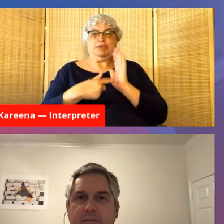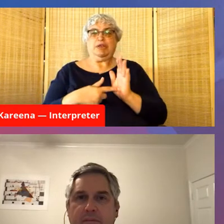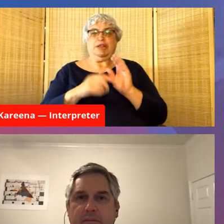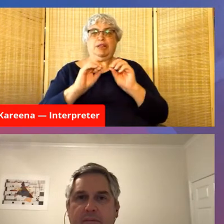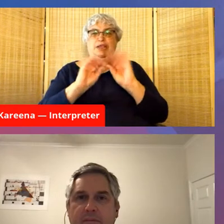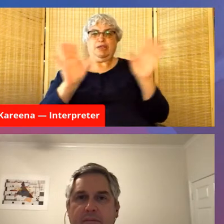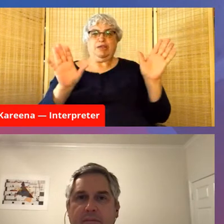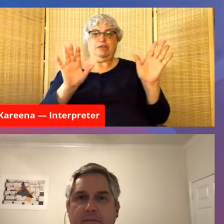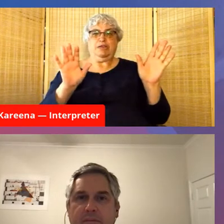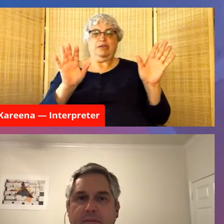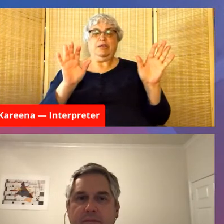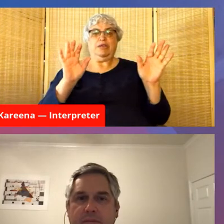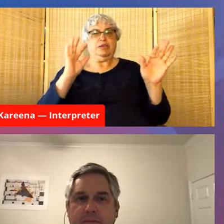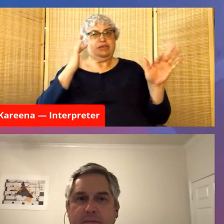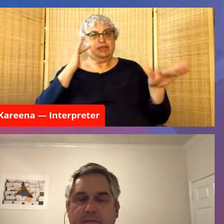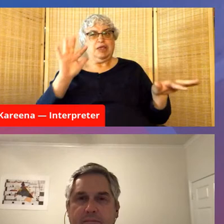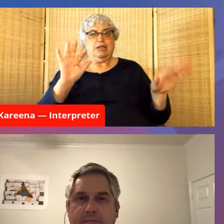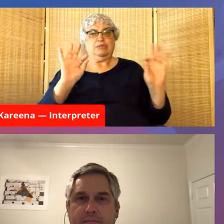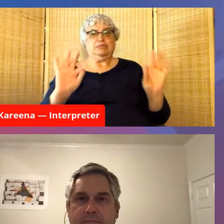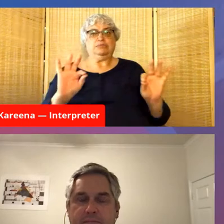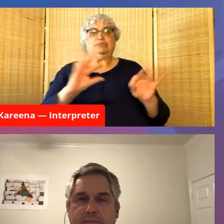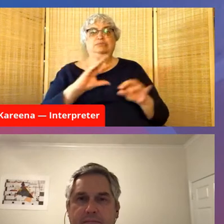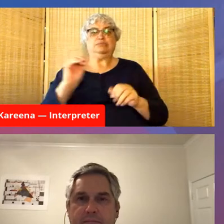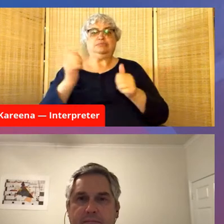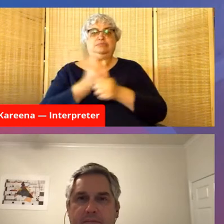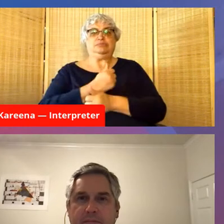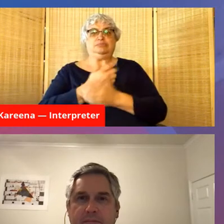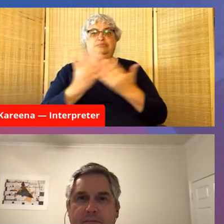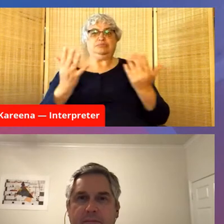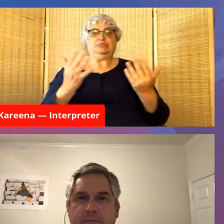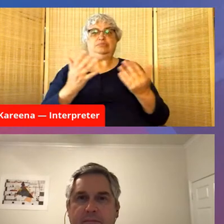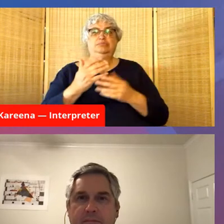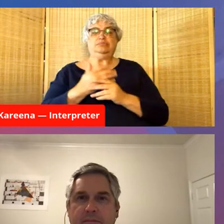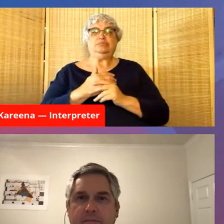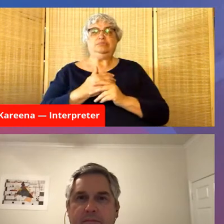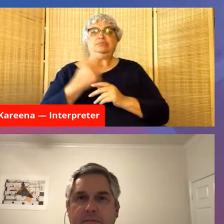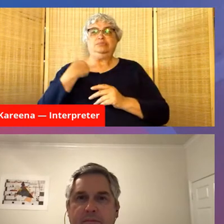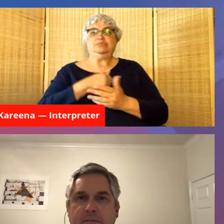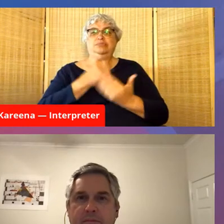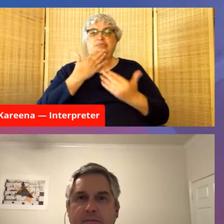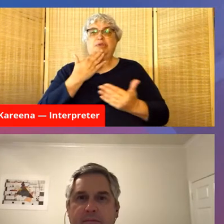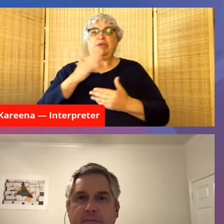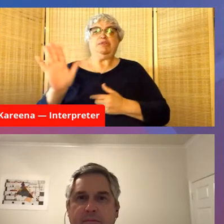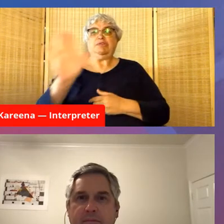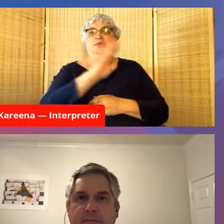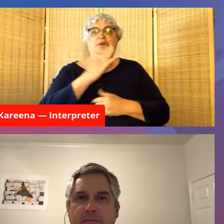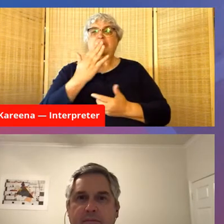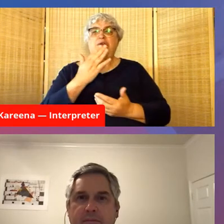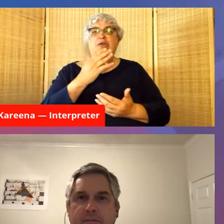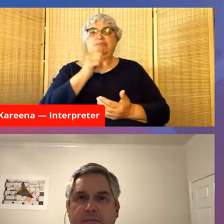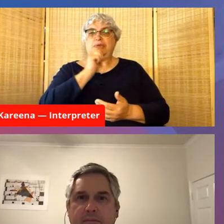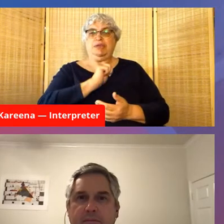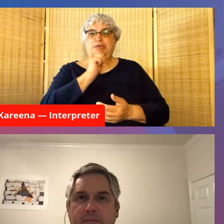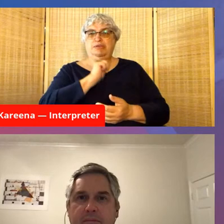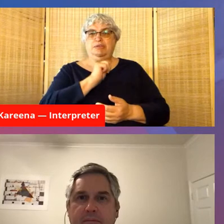and sound and everything. And we appreciate your patience. And